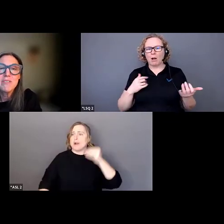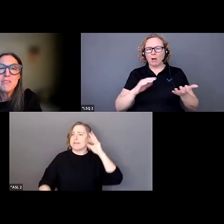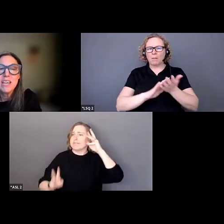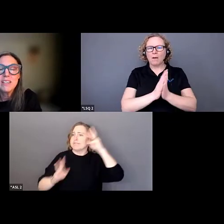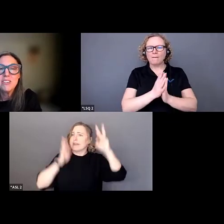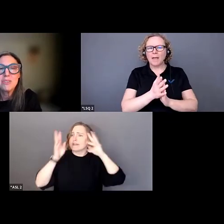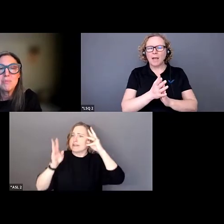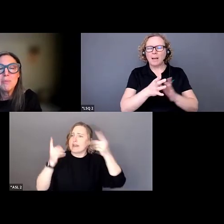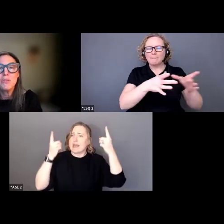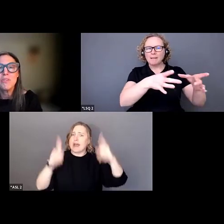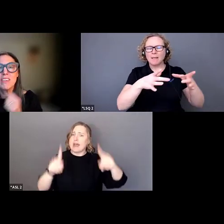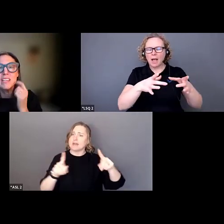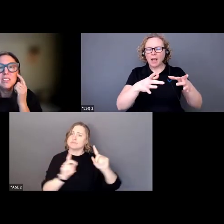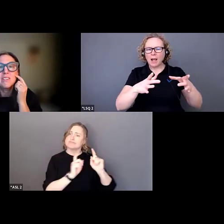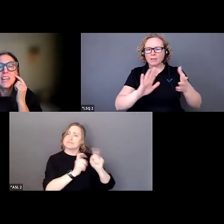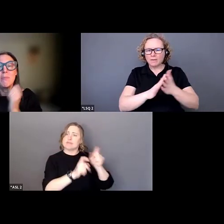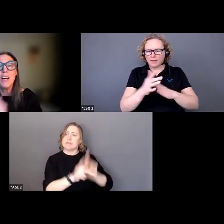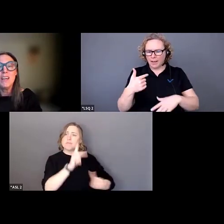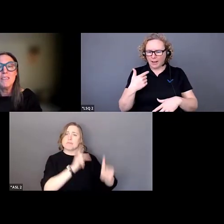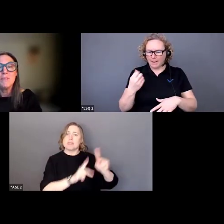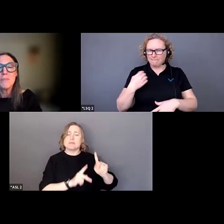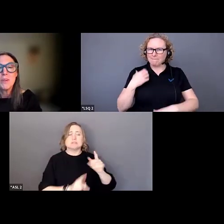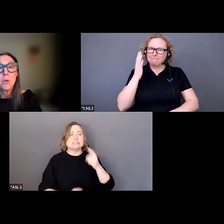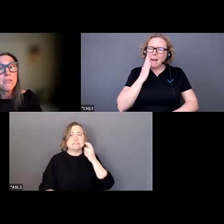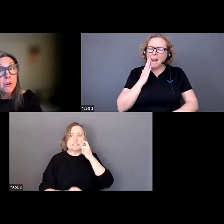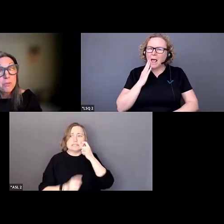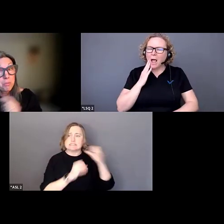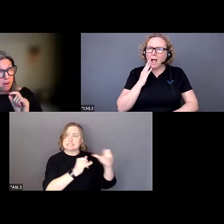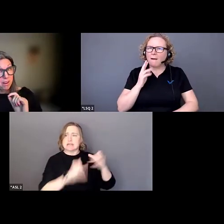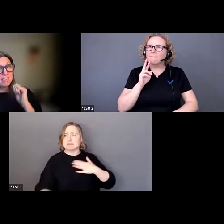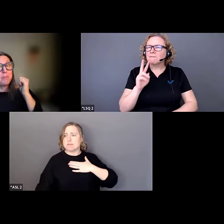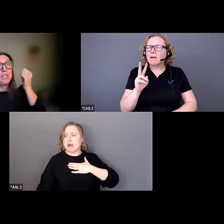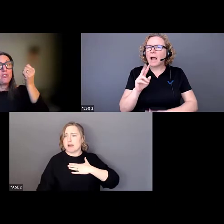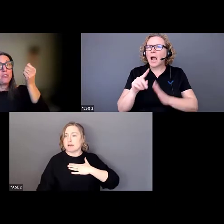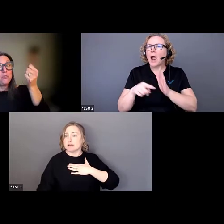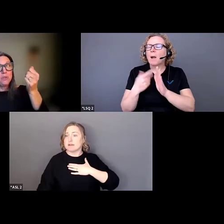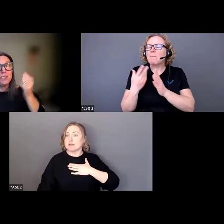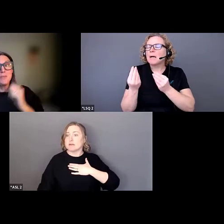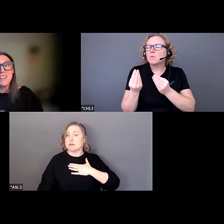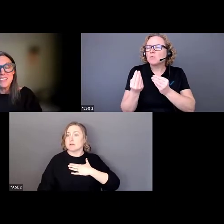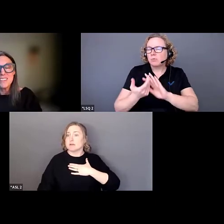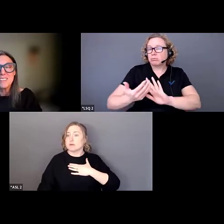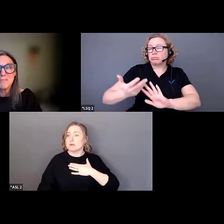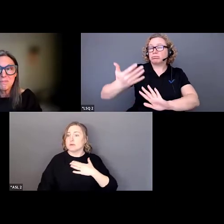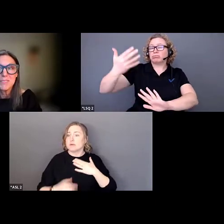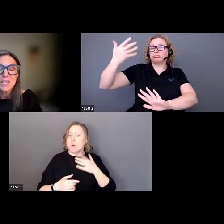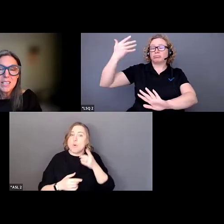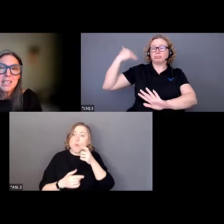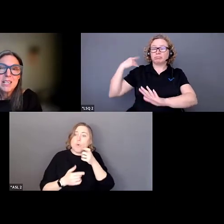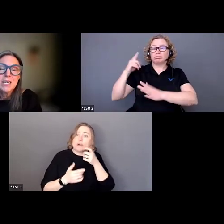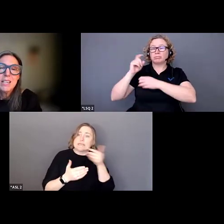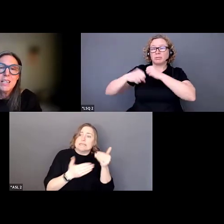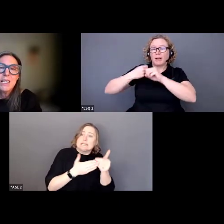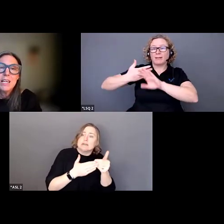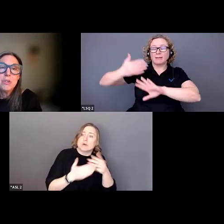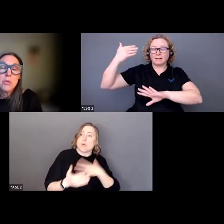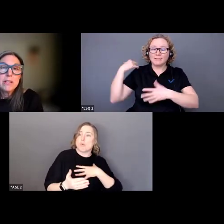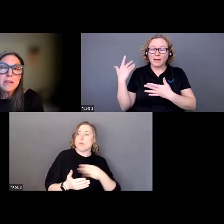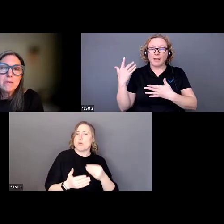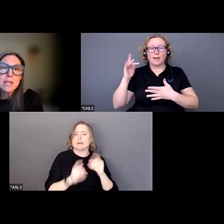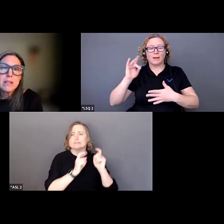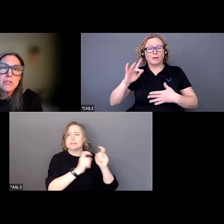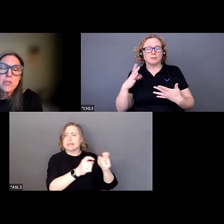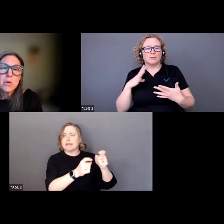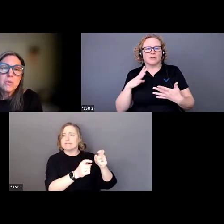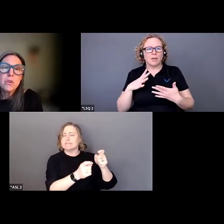ago to give advantage to people whose skin looks like mine, or folks with proximity to whiteness, and to